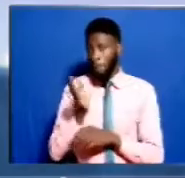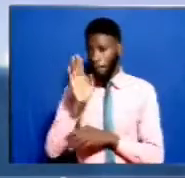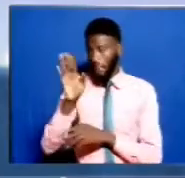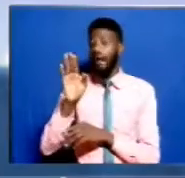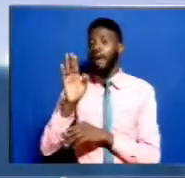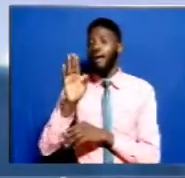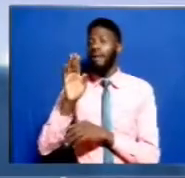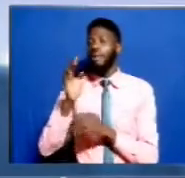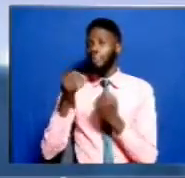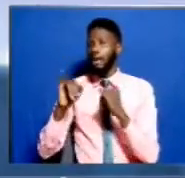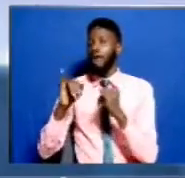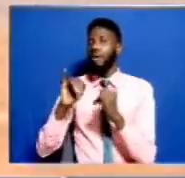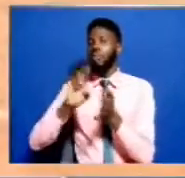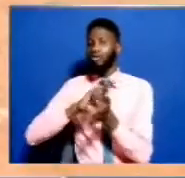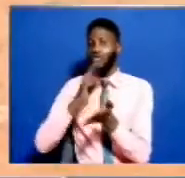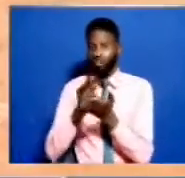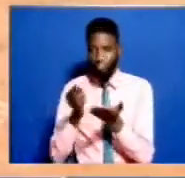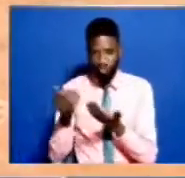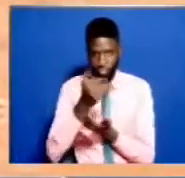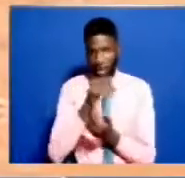needs. It's a year you